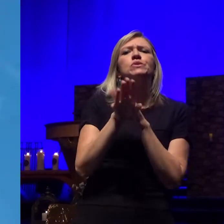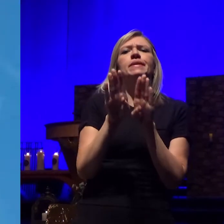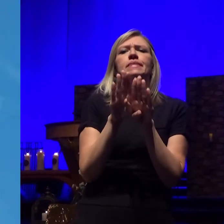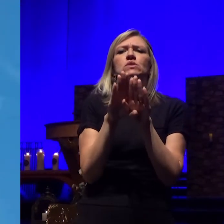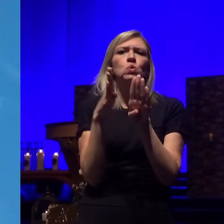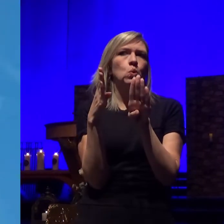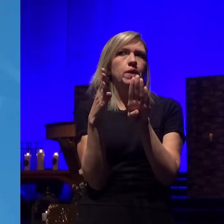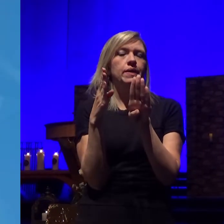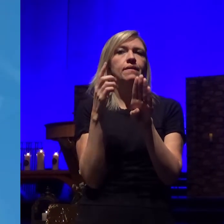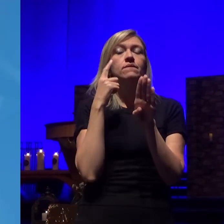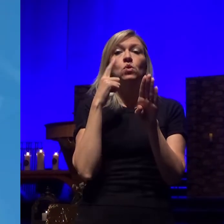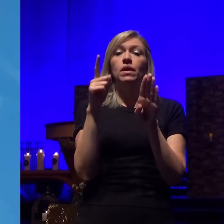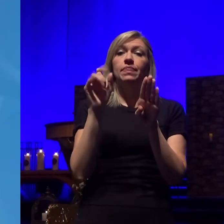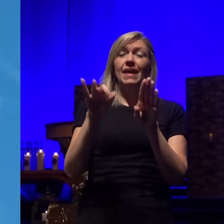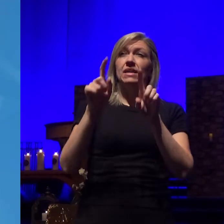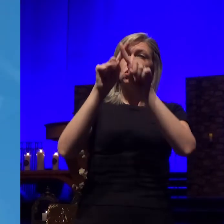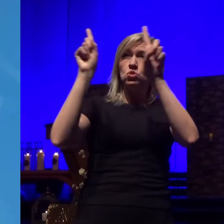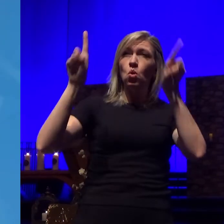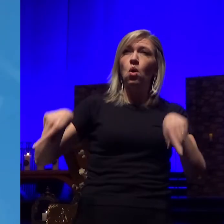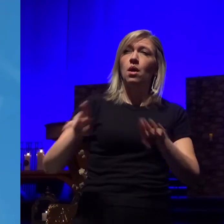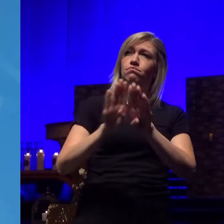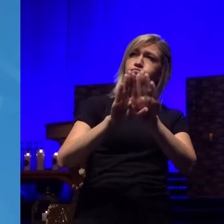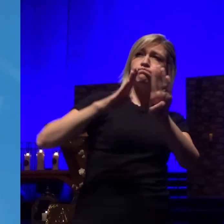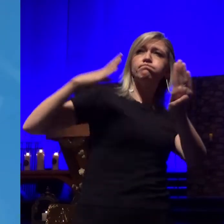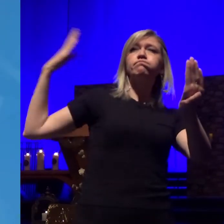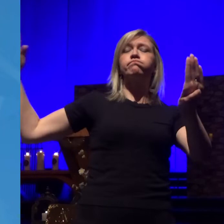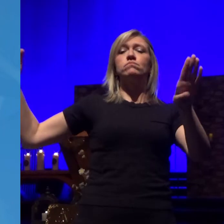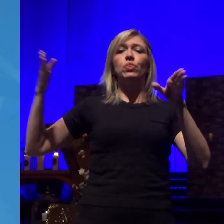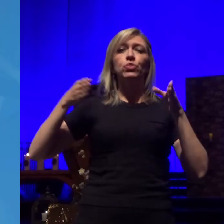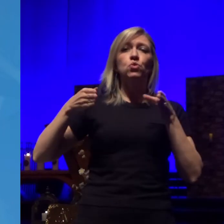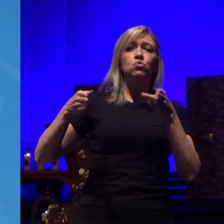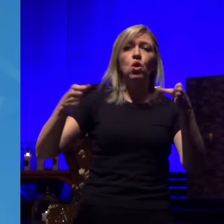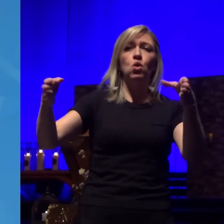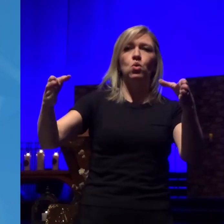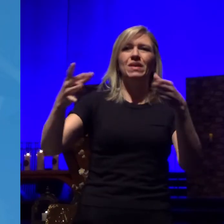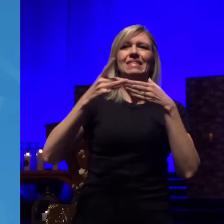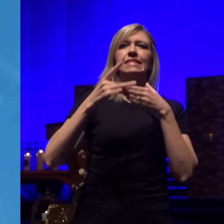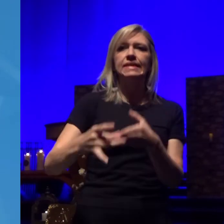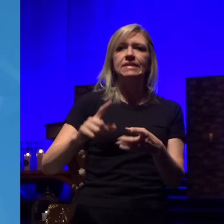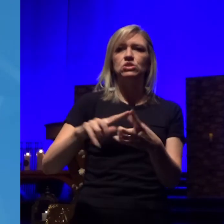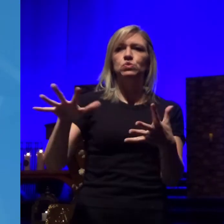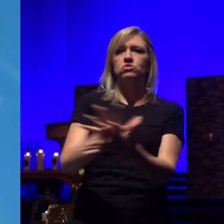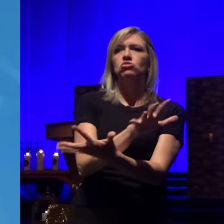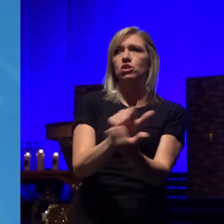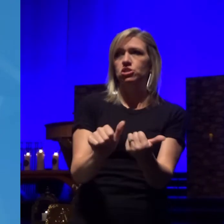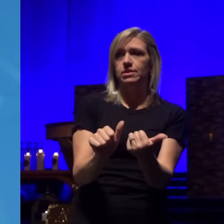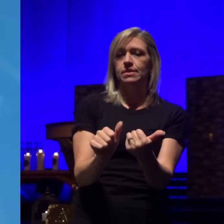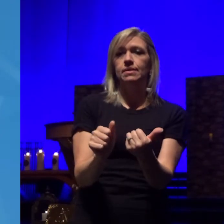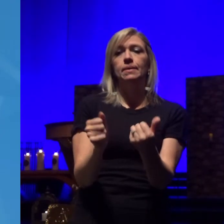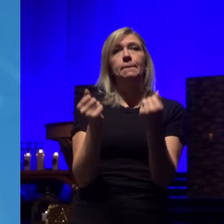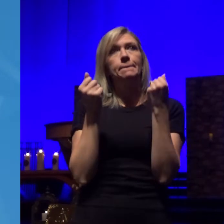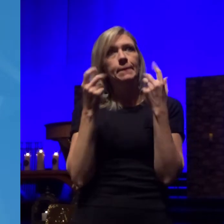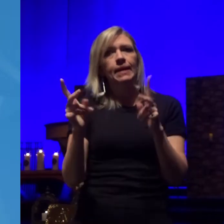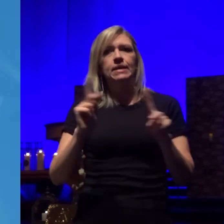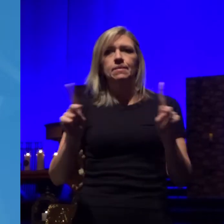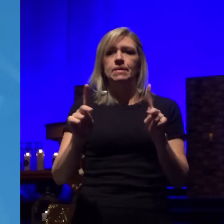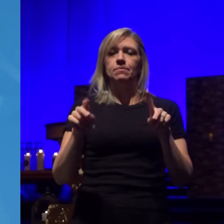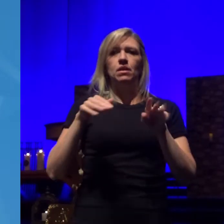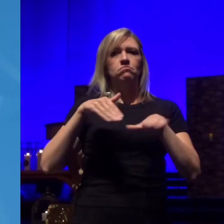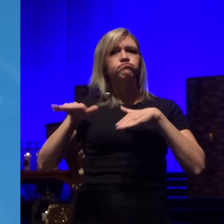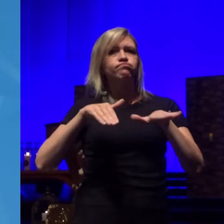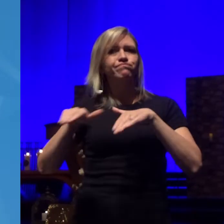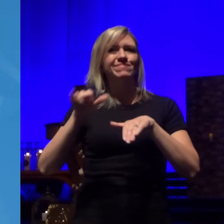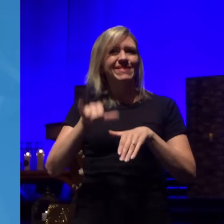door, for wide is the door and broad is the road which leads to destruction. And many are those who travel on